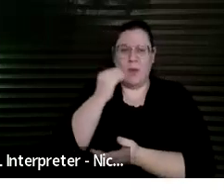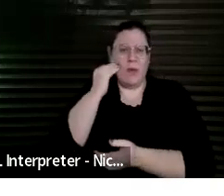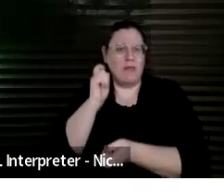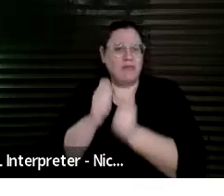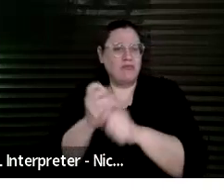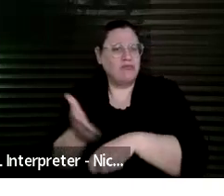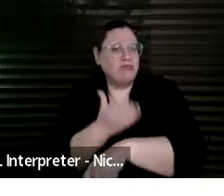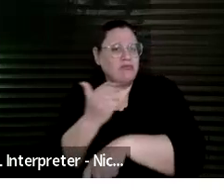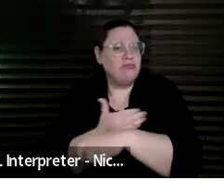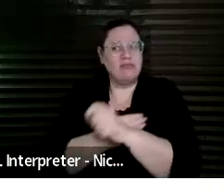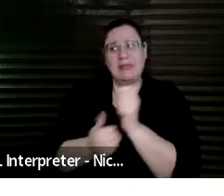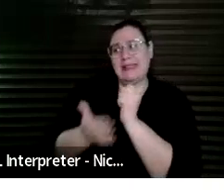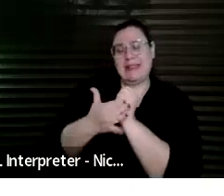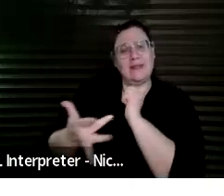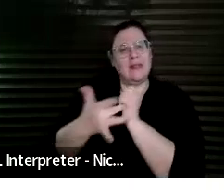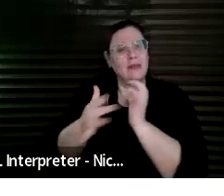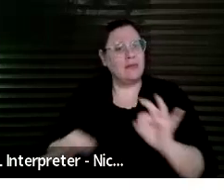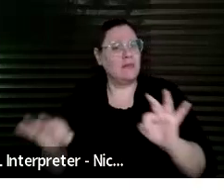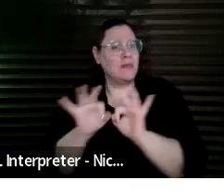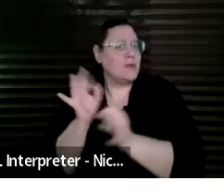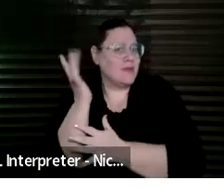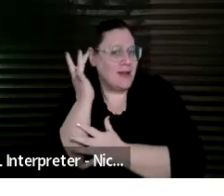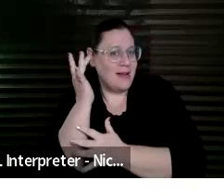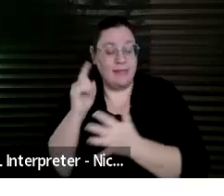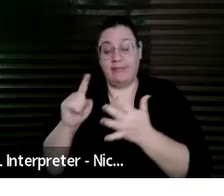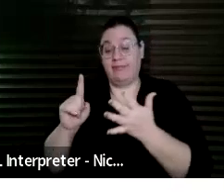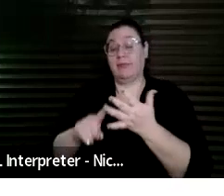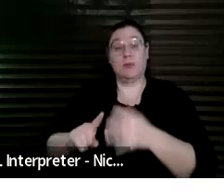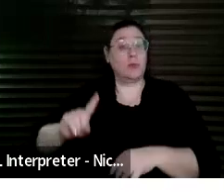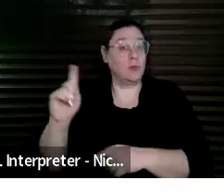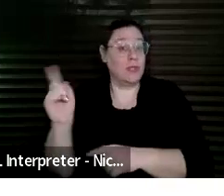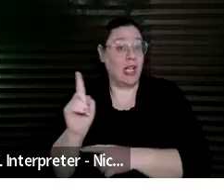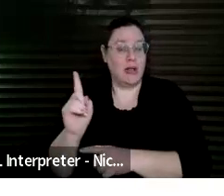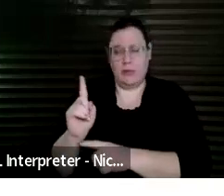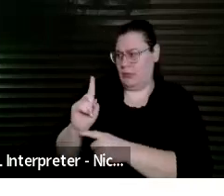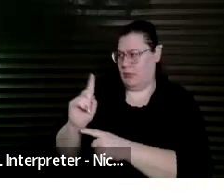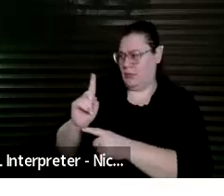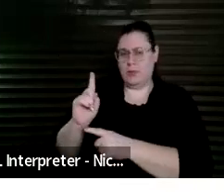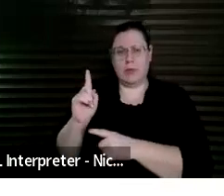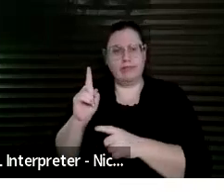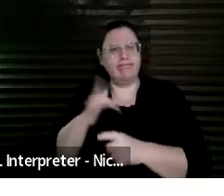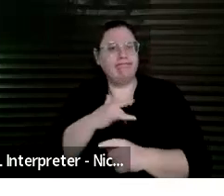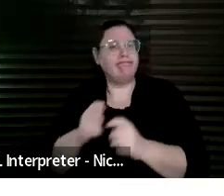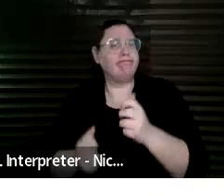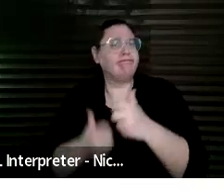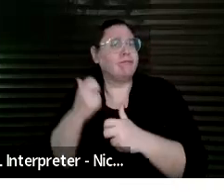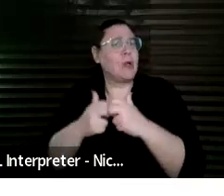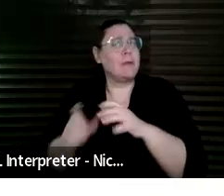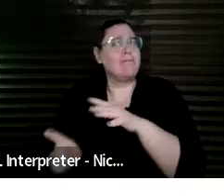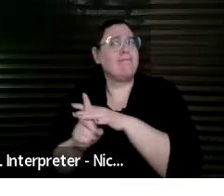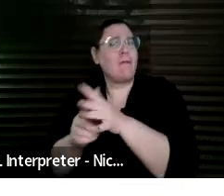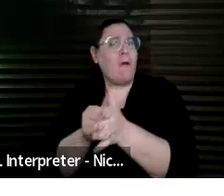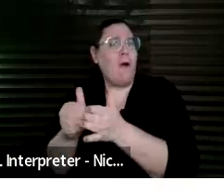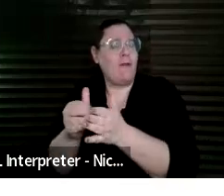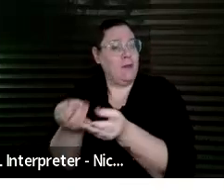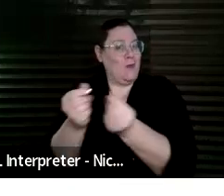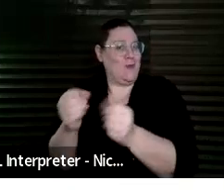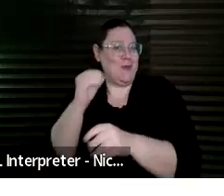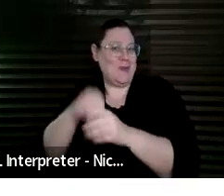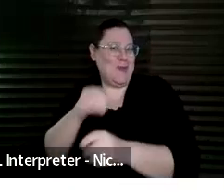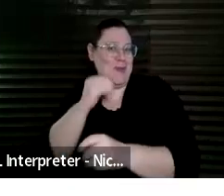modification and assistive technology important? The where are common problems and solutions in the home? And